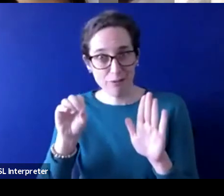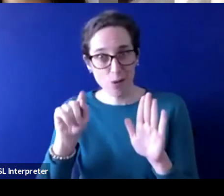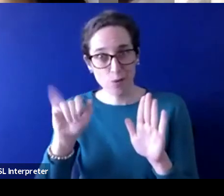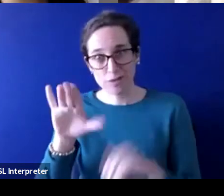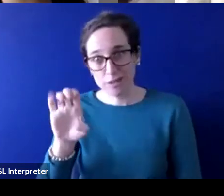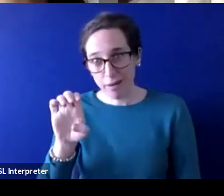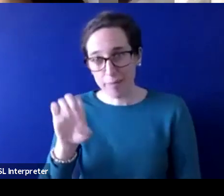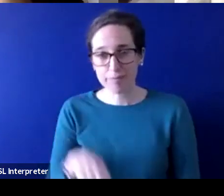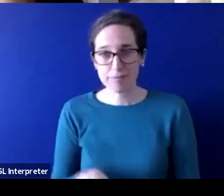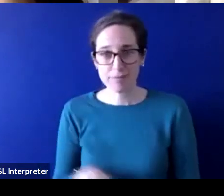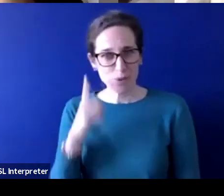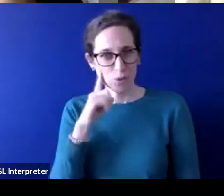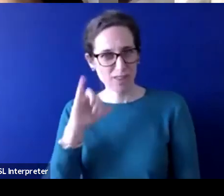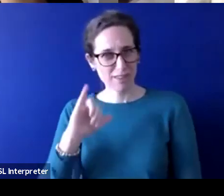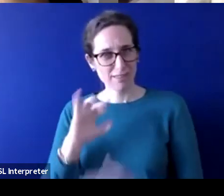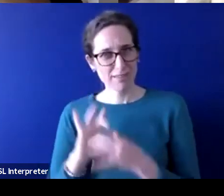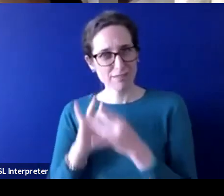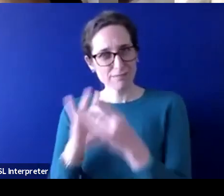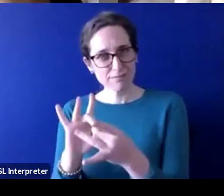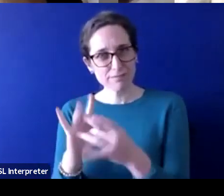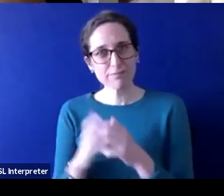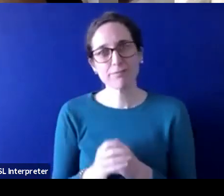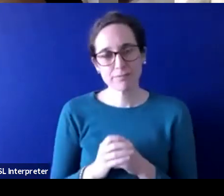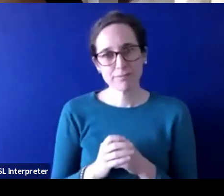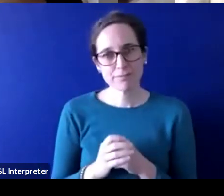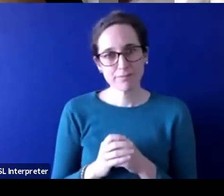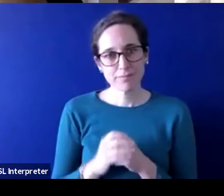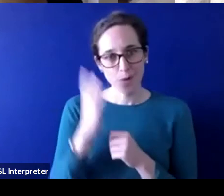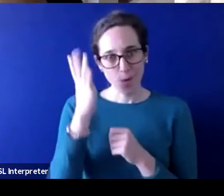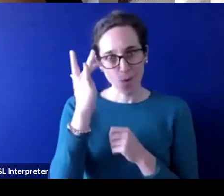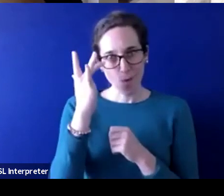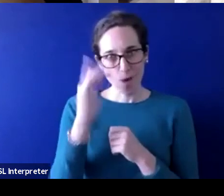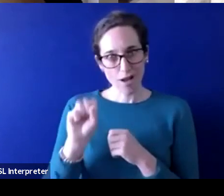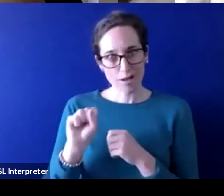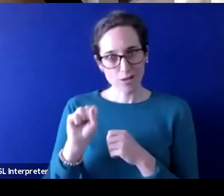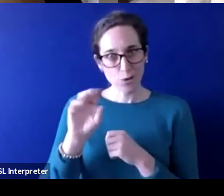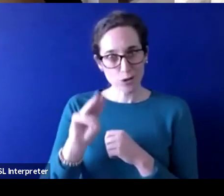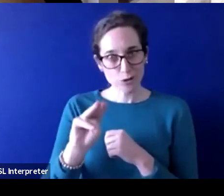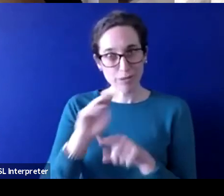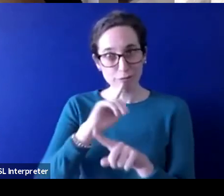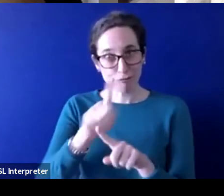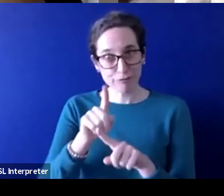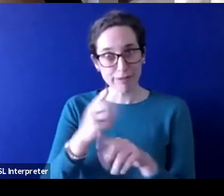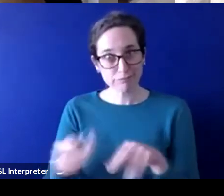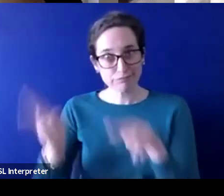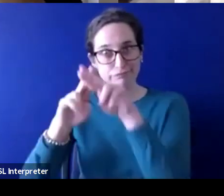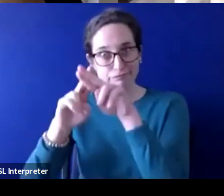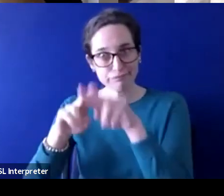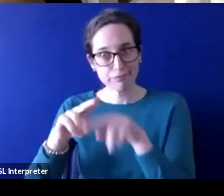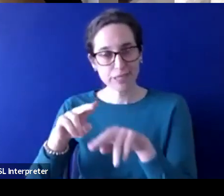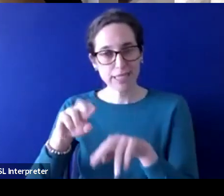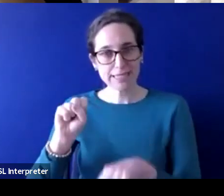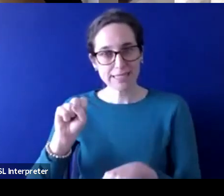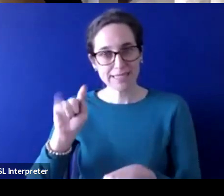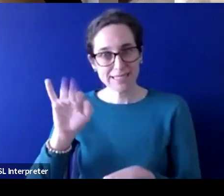of what is happening? Why does social media perpetuate some of these stereotypes